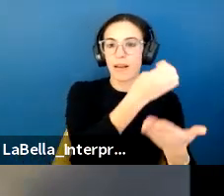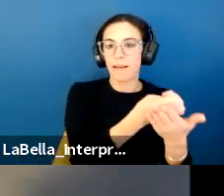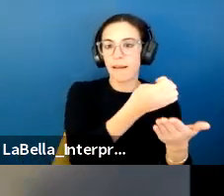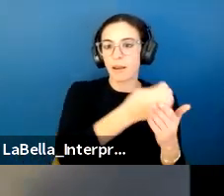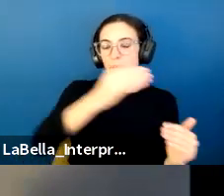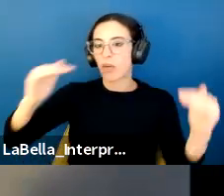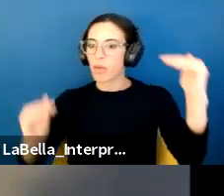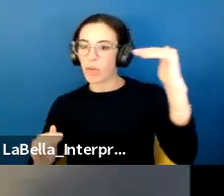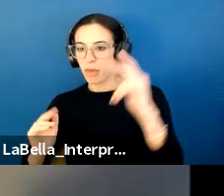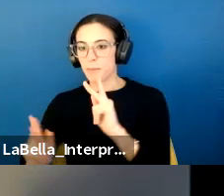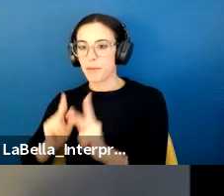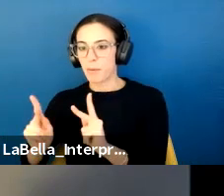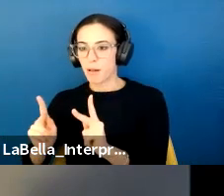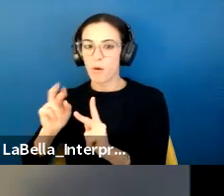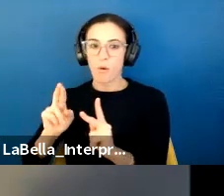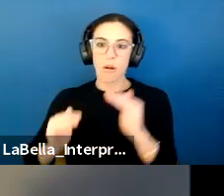land.